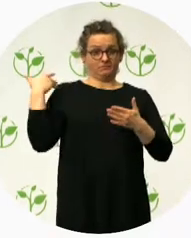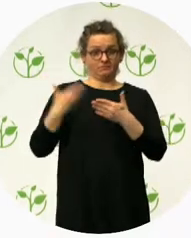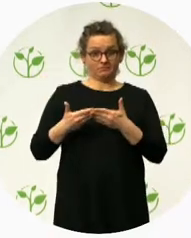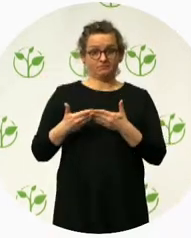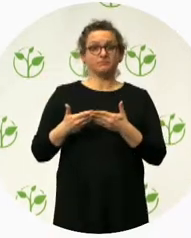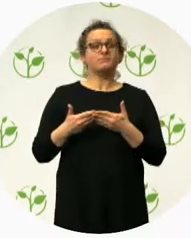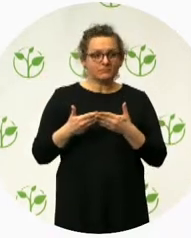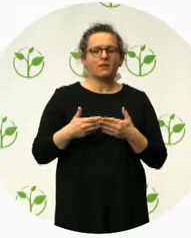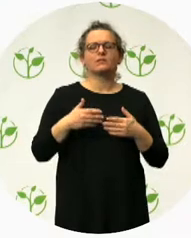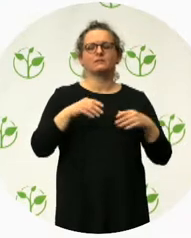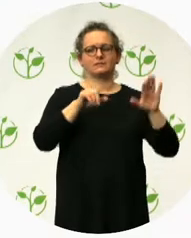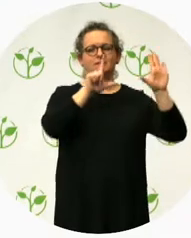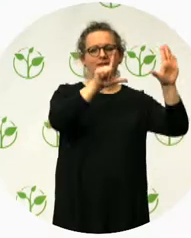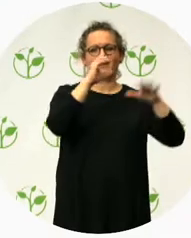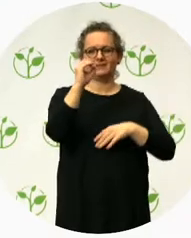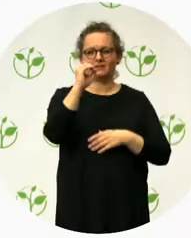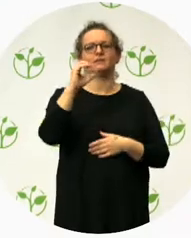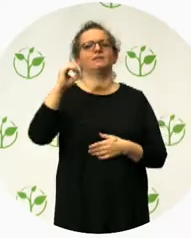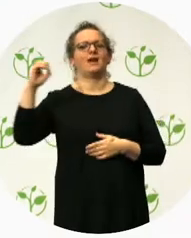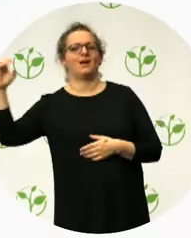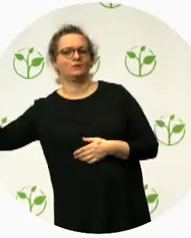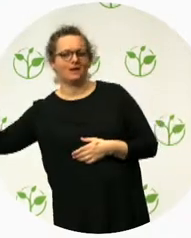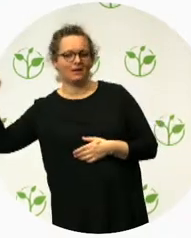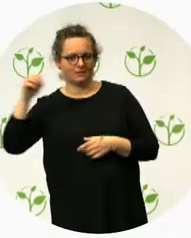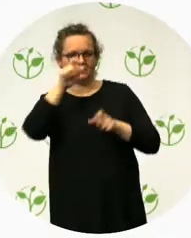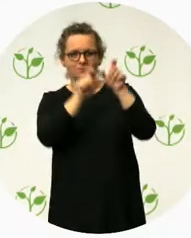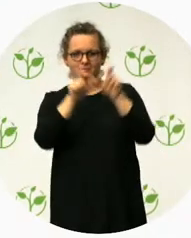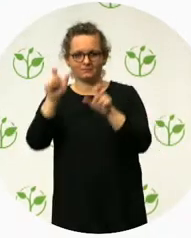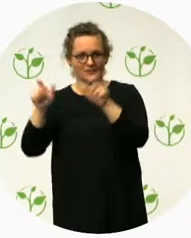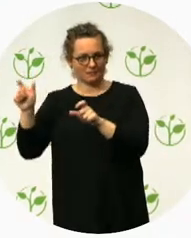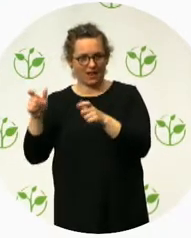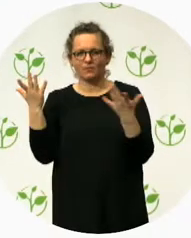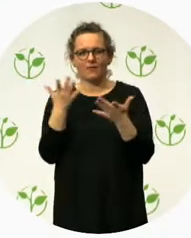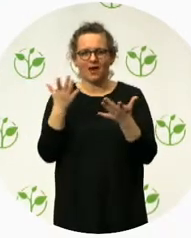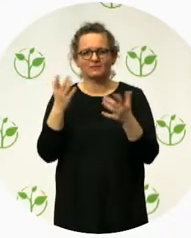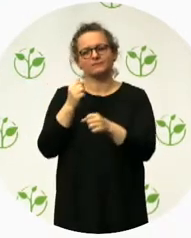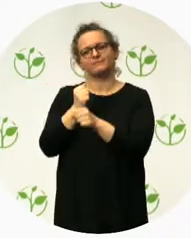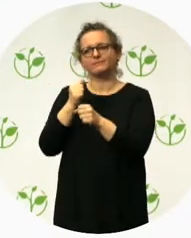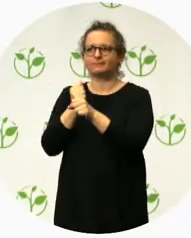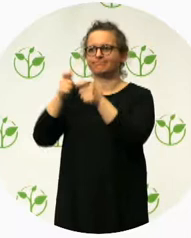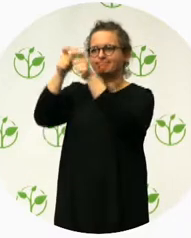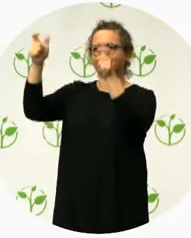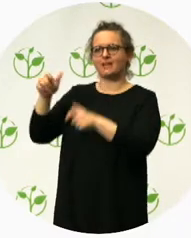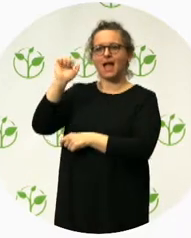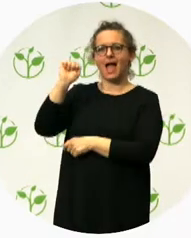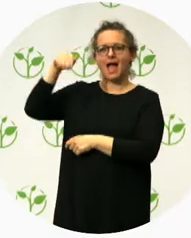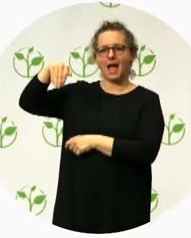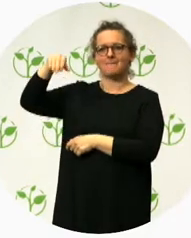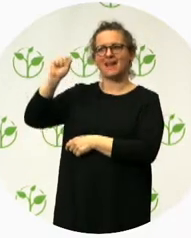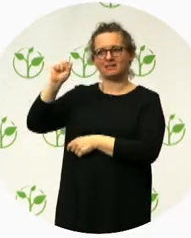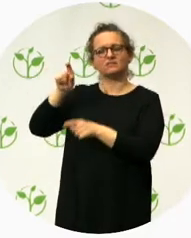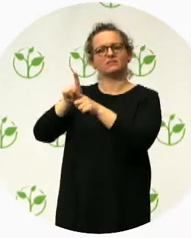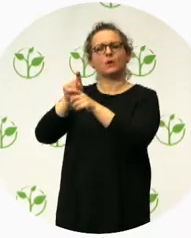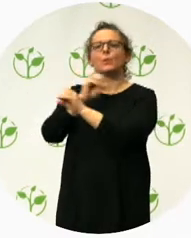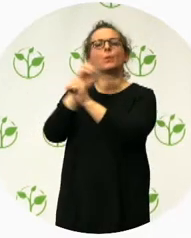Service. Among this group, 13,000 were handicapped in the narrower sense, which means that